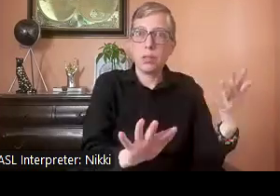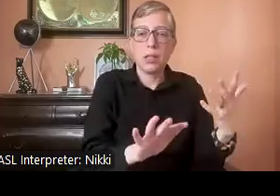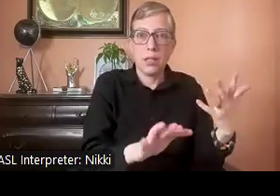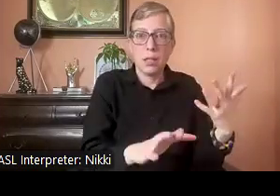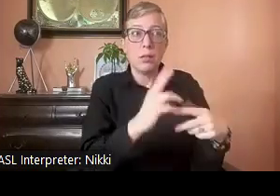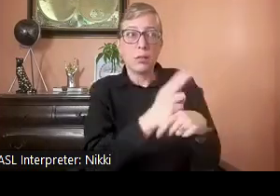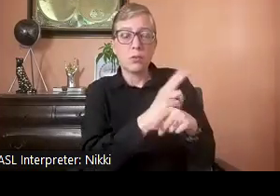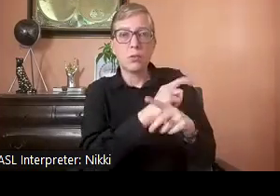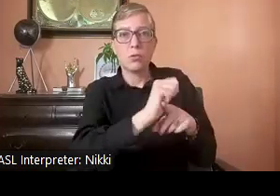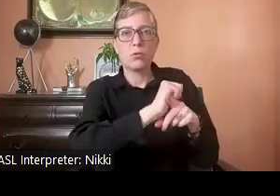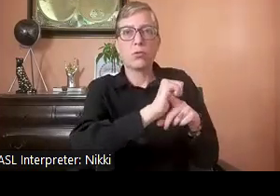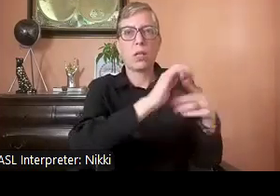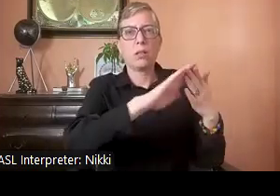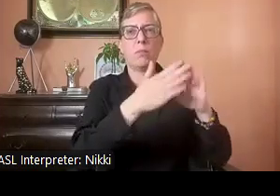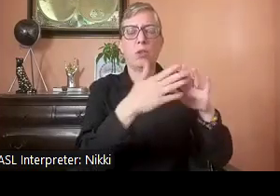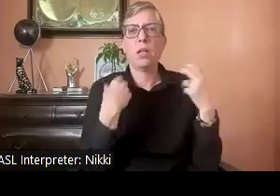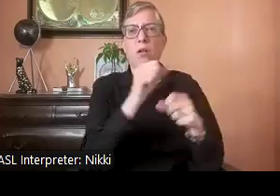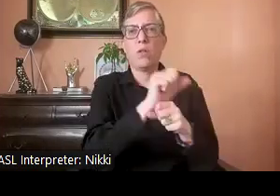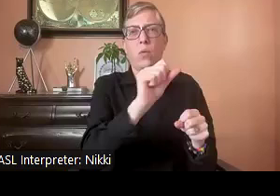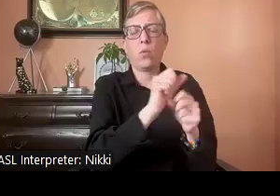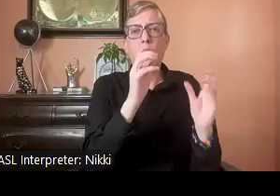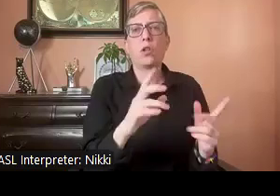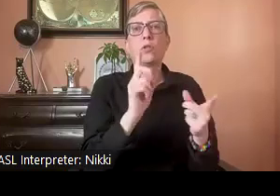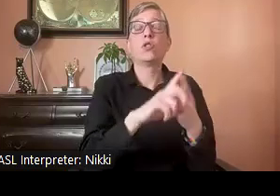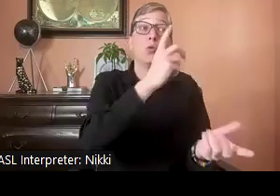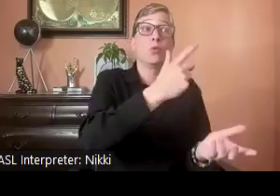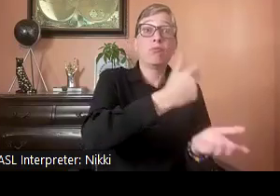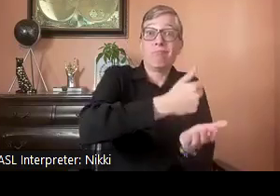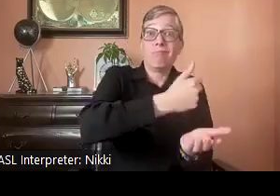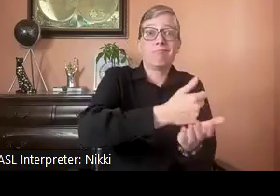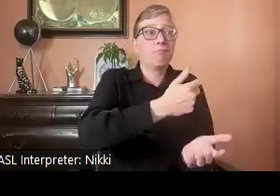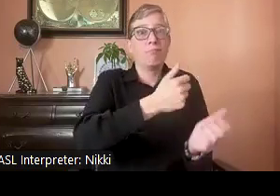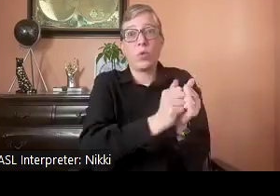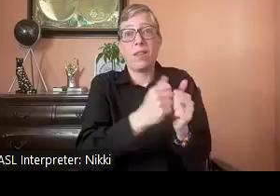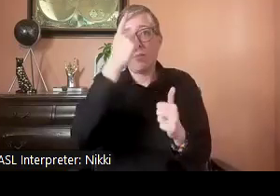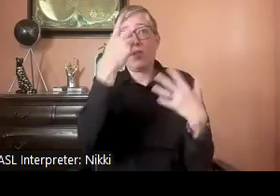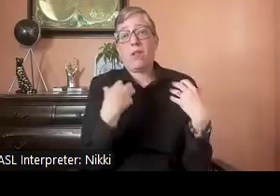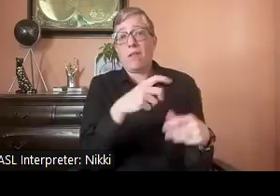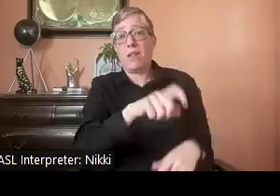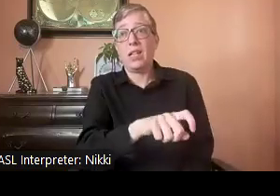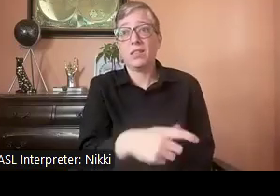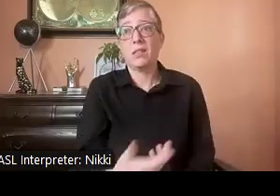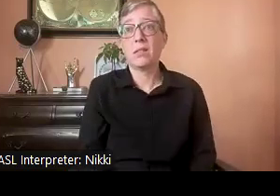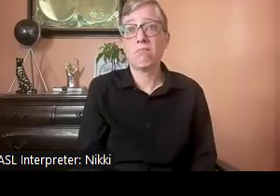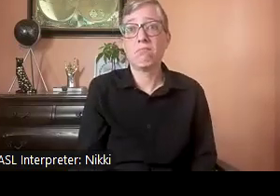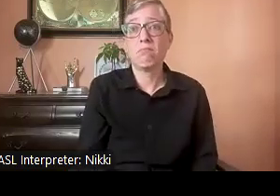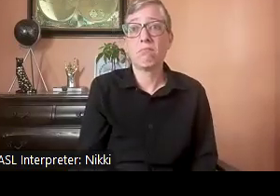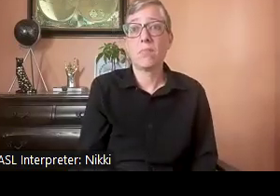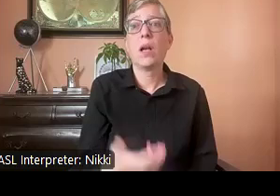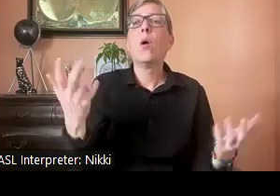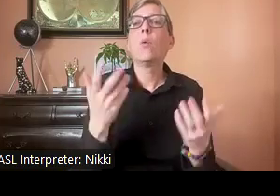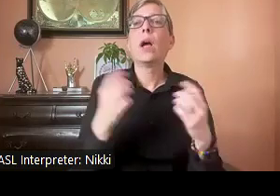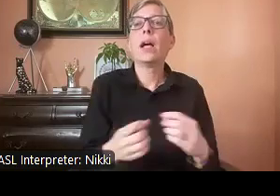health workers in other countries to tend to the mental health needs, right? What more is more biopsychosocial